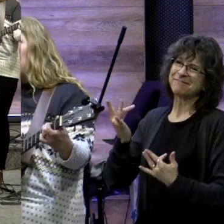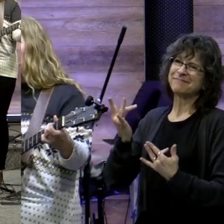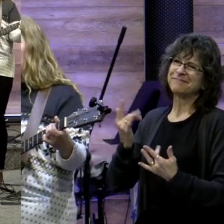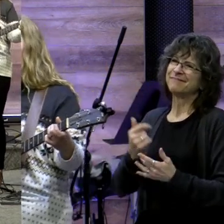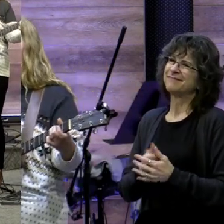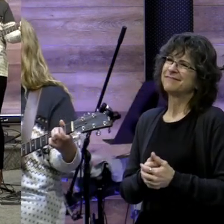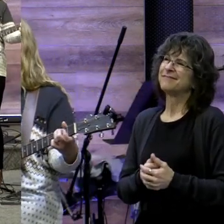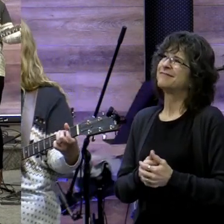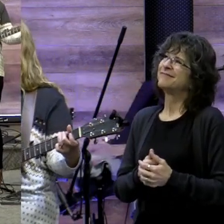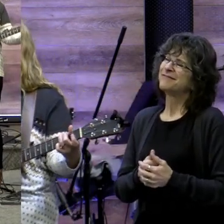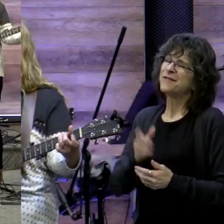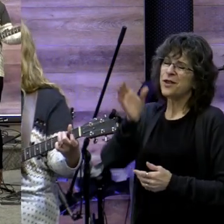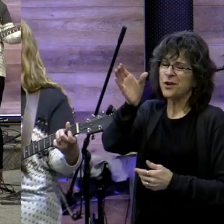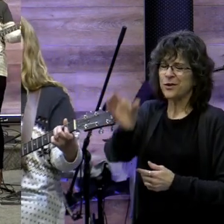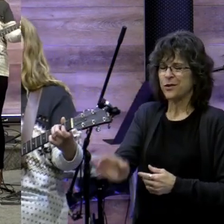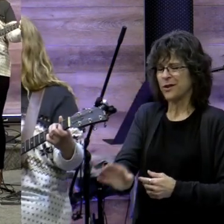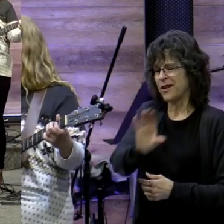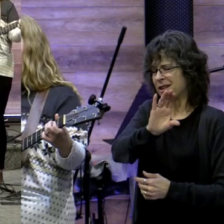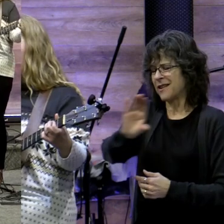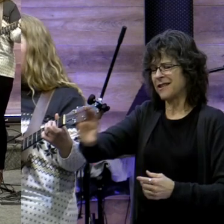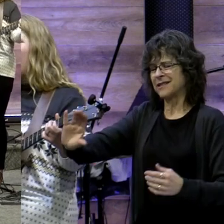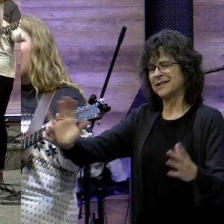To the cross.